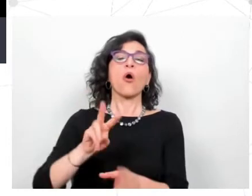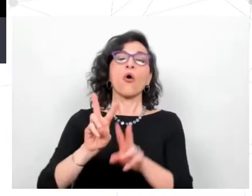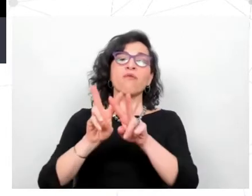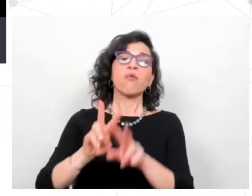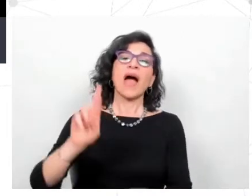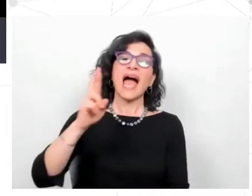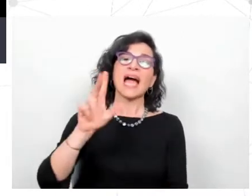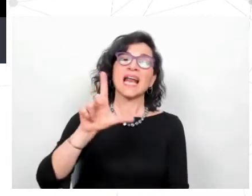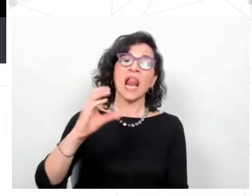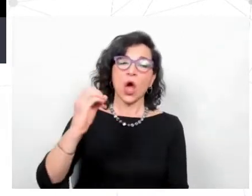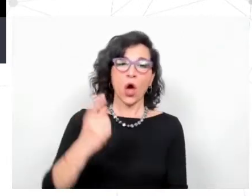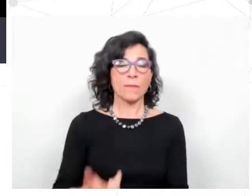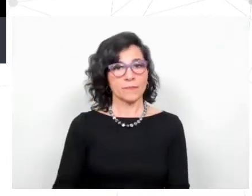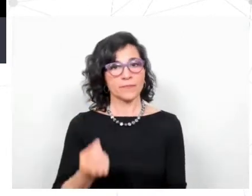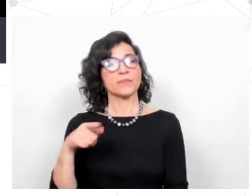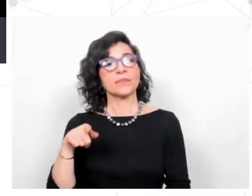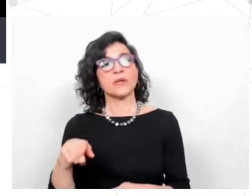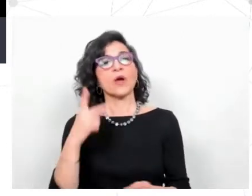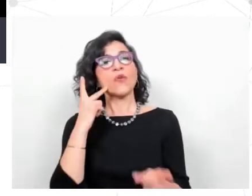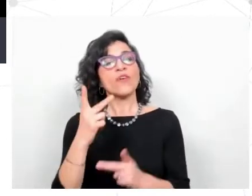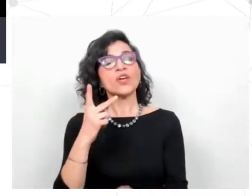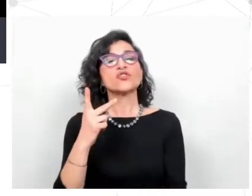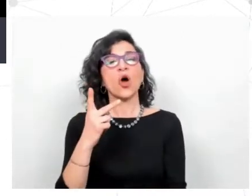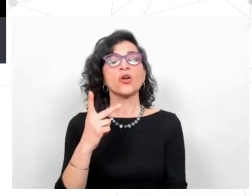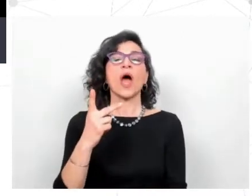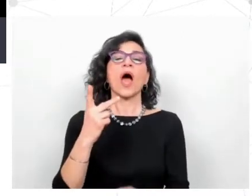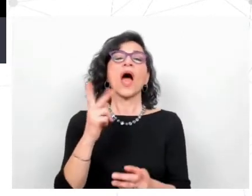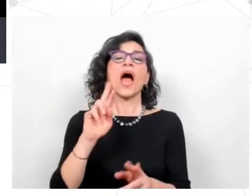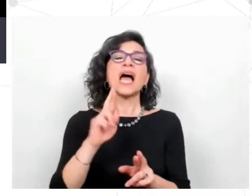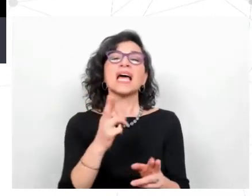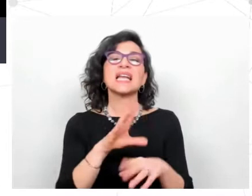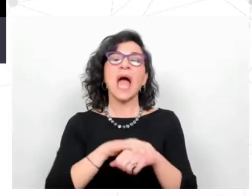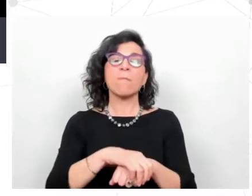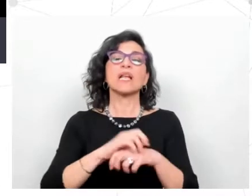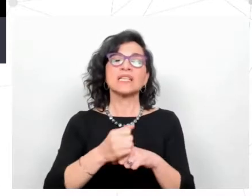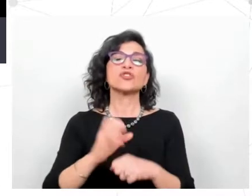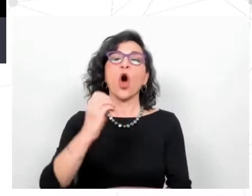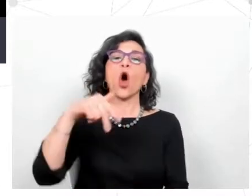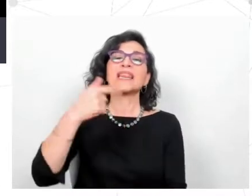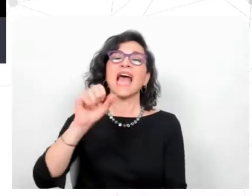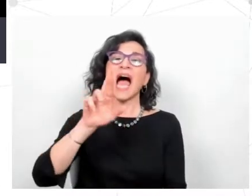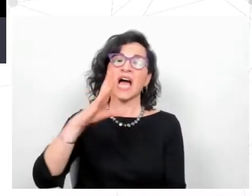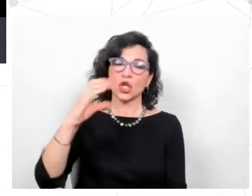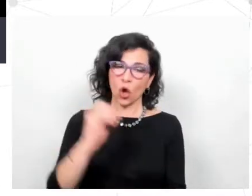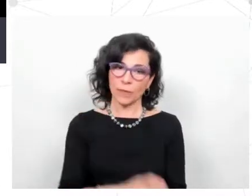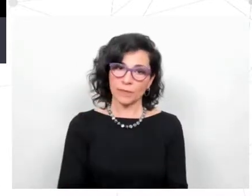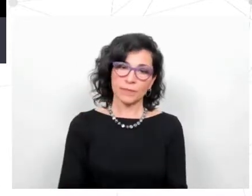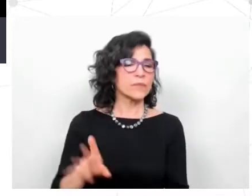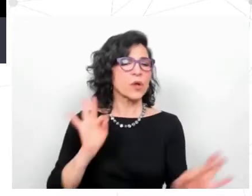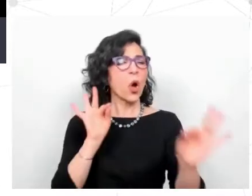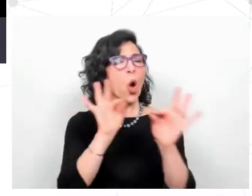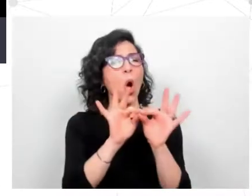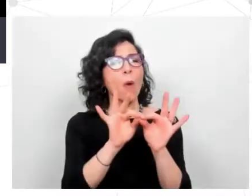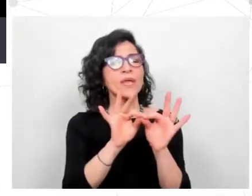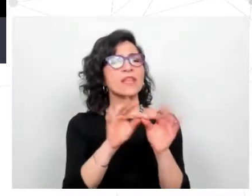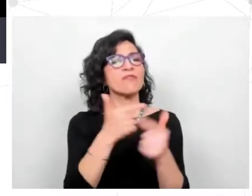discuss Soundscape as a mobility aid and how it's used. We're going to place a particular emphasis on enhanced awareness